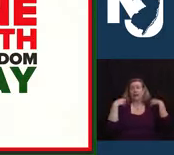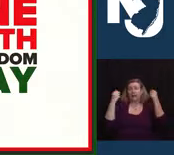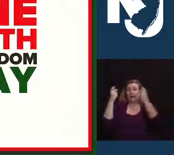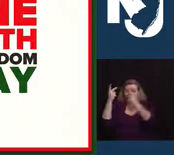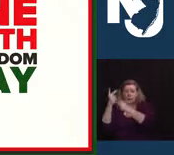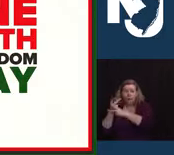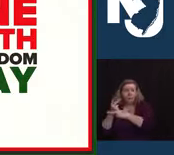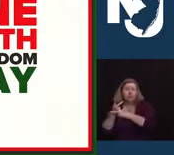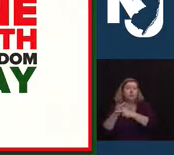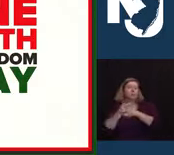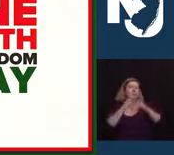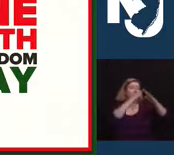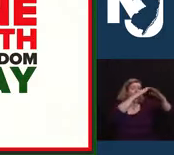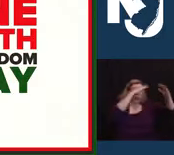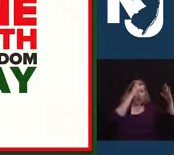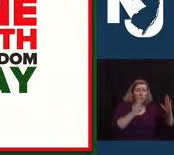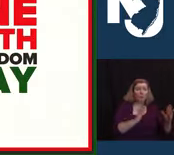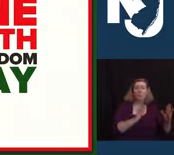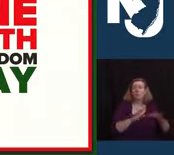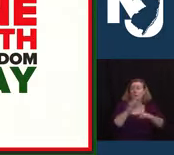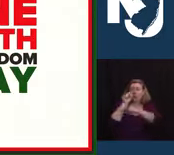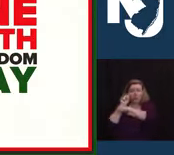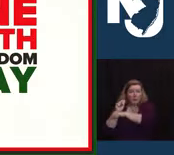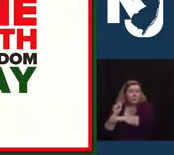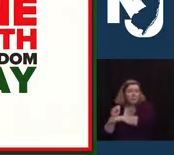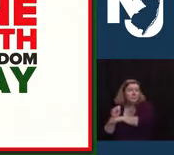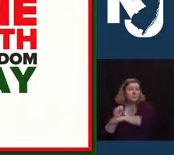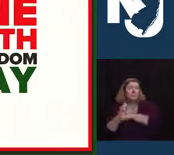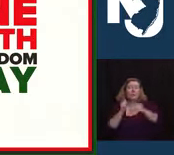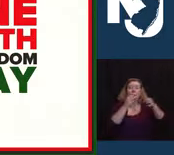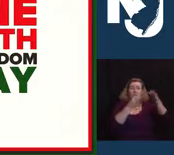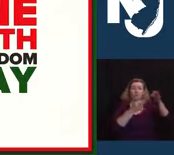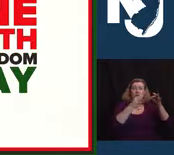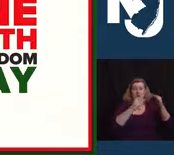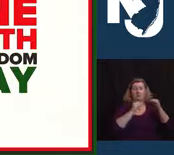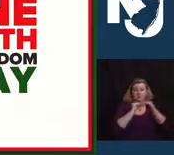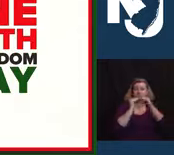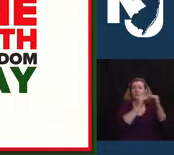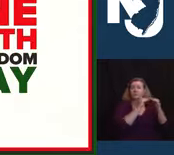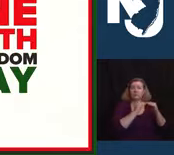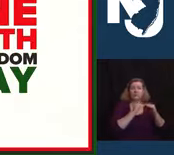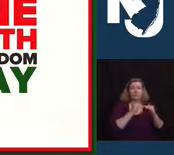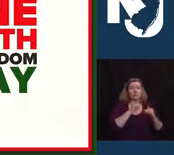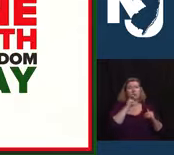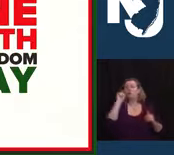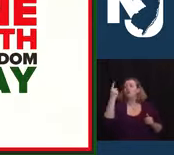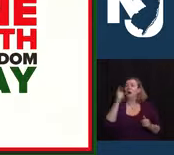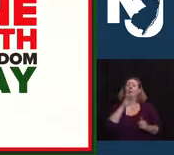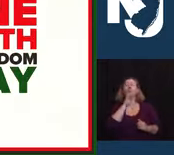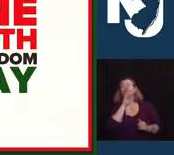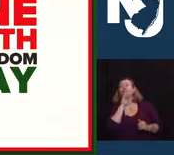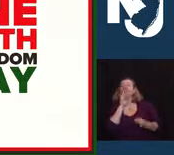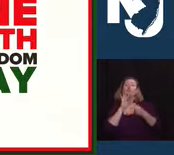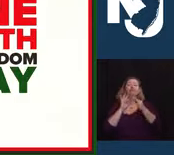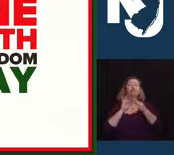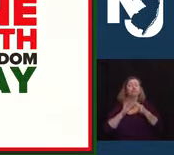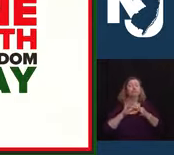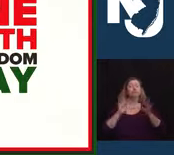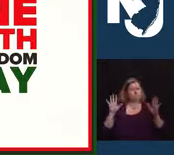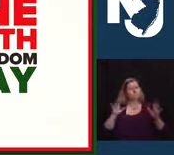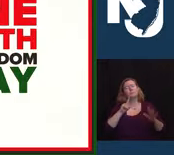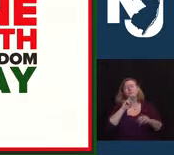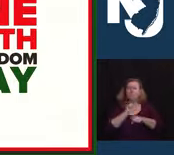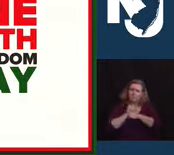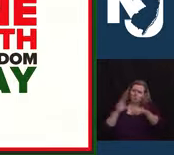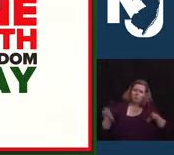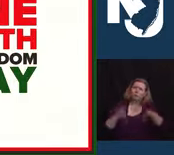jobs, justice, not just in our words, but in our deeds. This is what we must commit to on Juneteenth